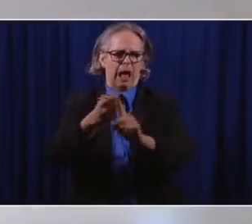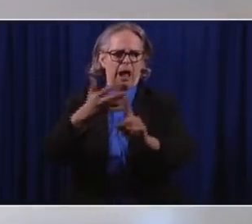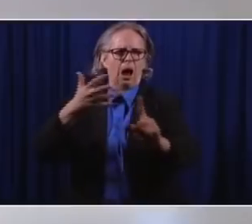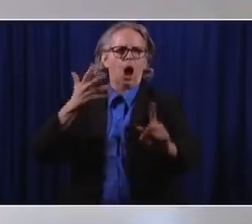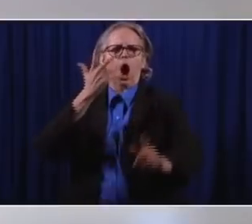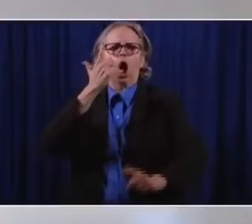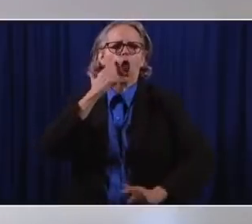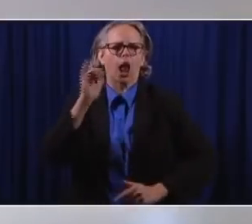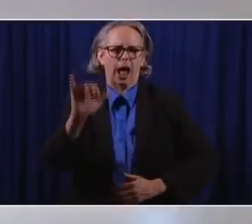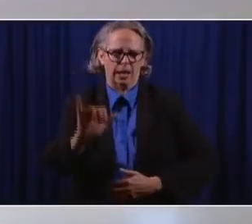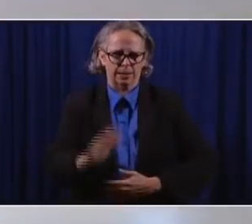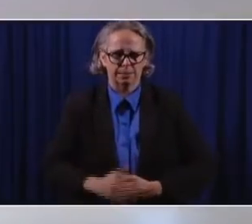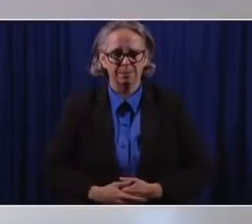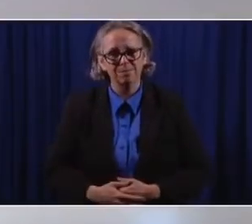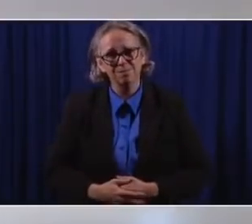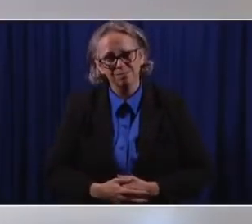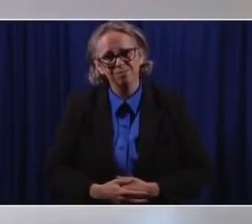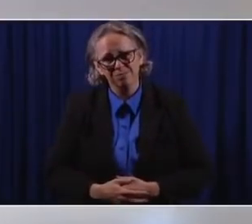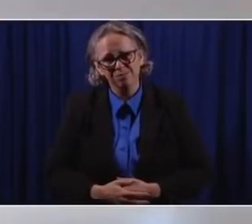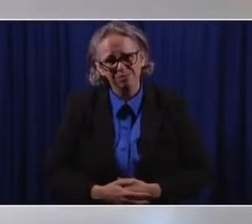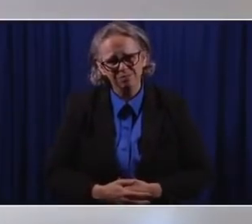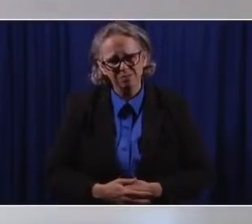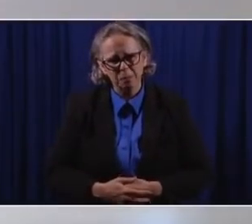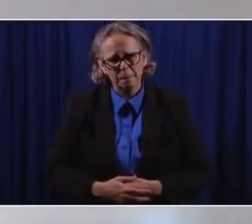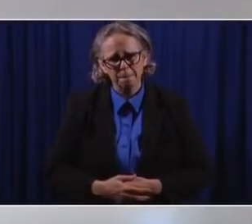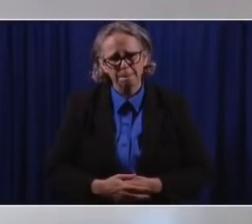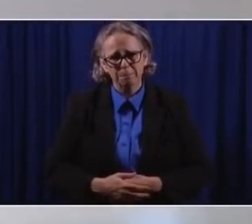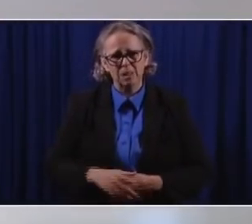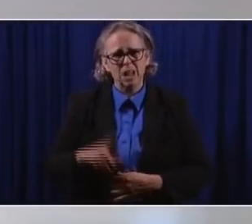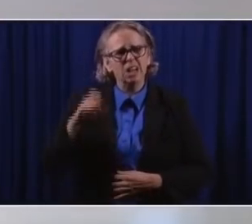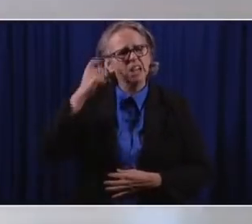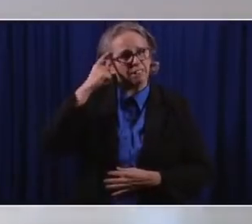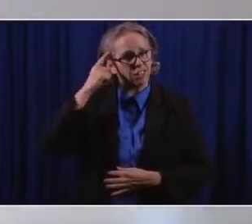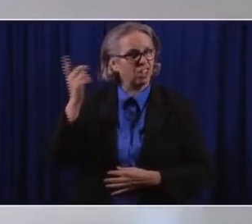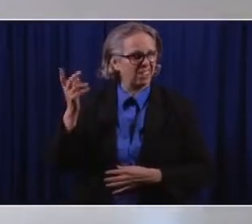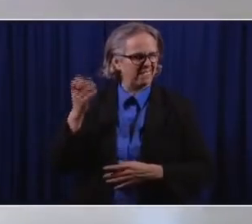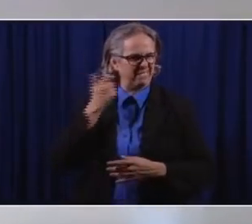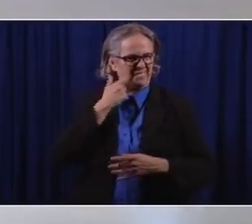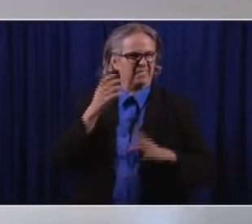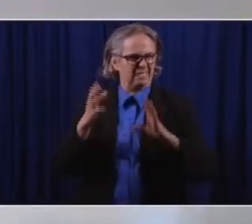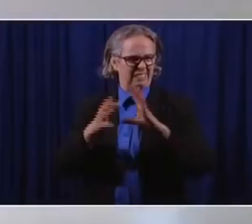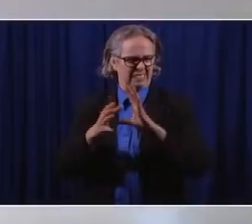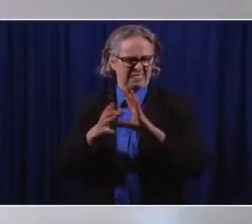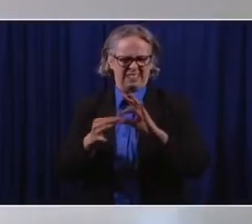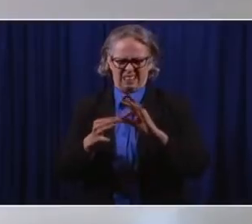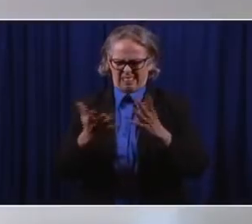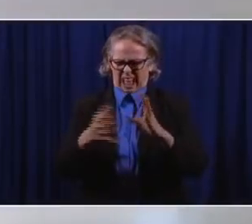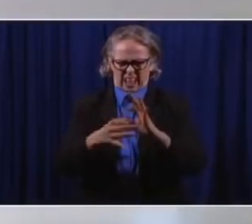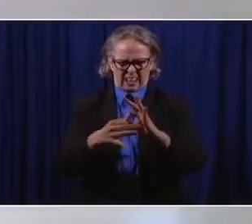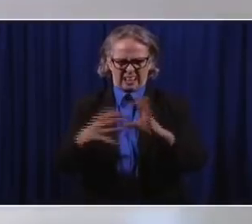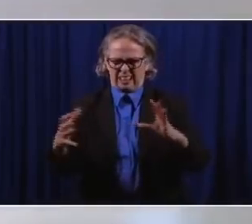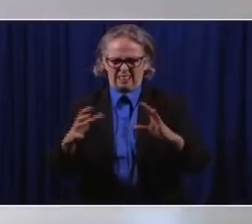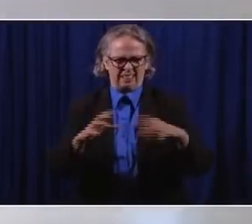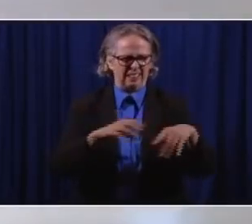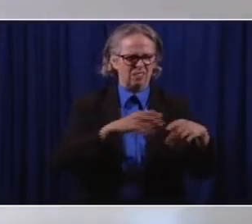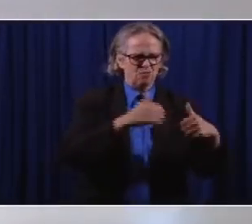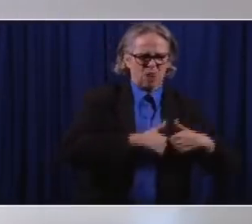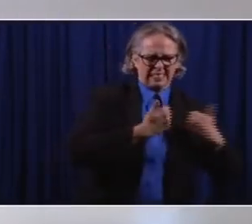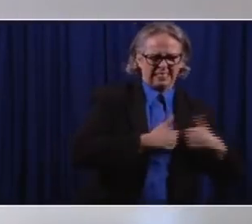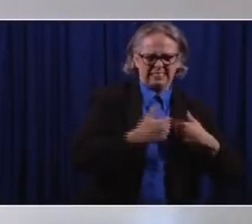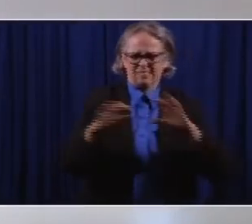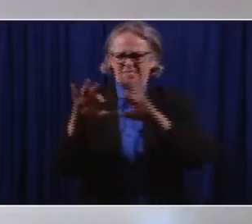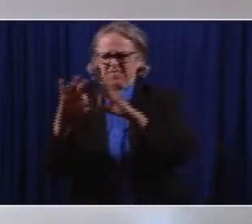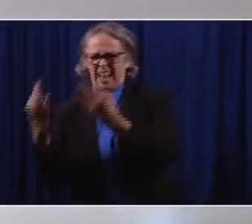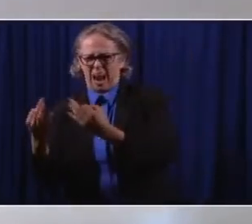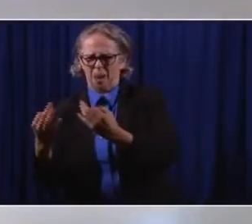those prolonged loss of connections are critical. We've heard from families, residents, advocates, and we've consulted with many